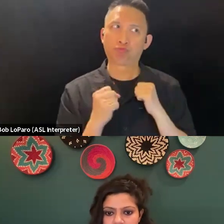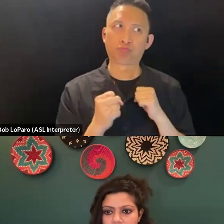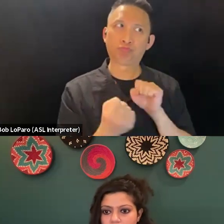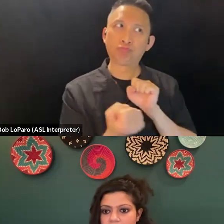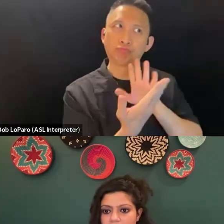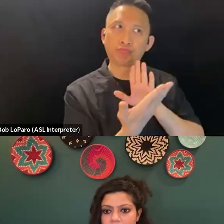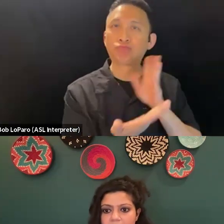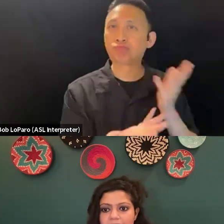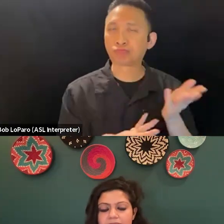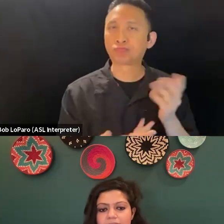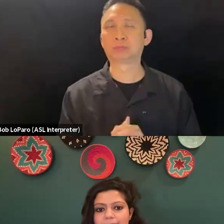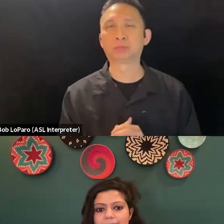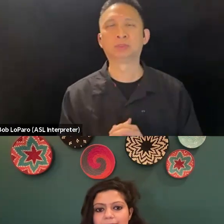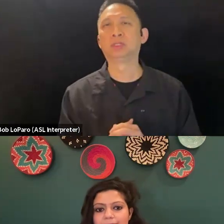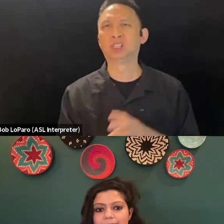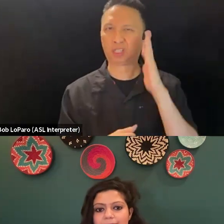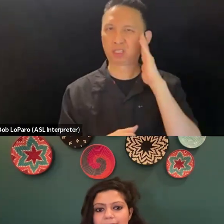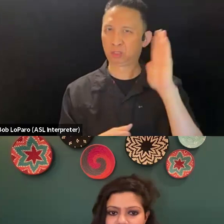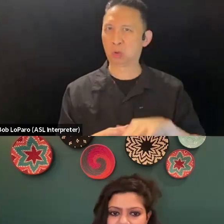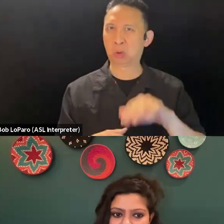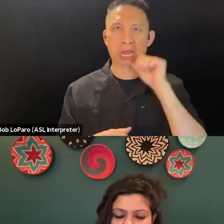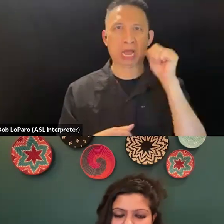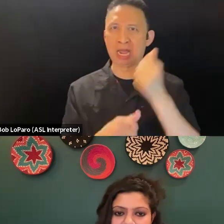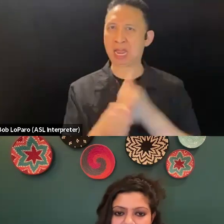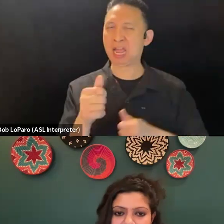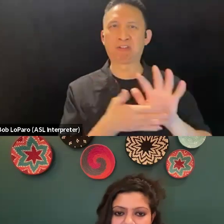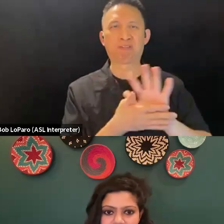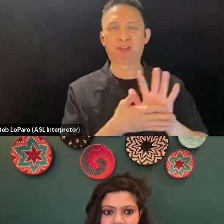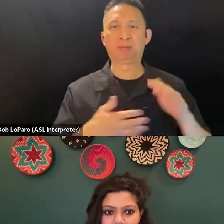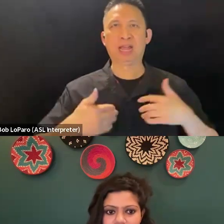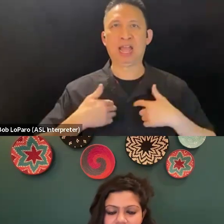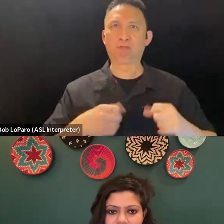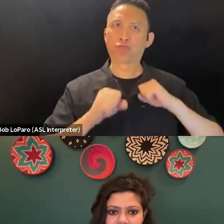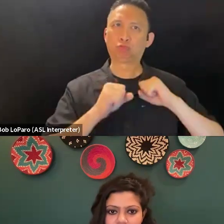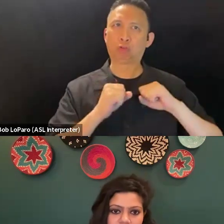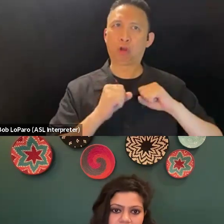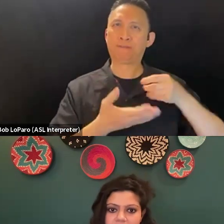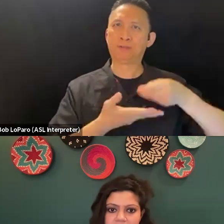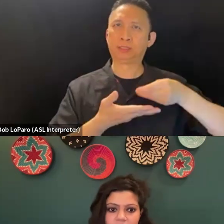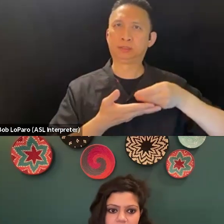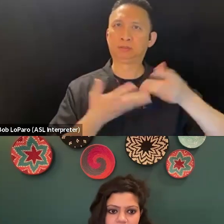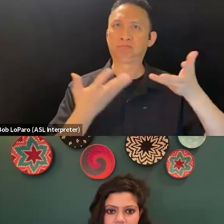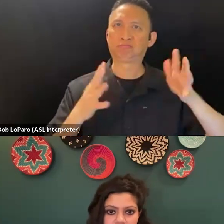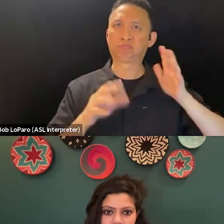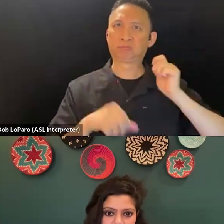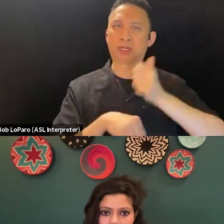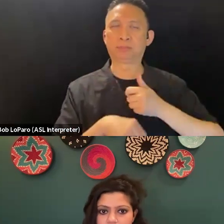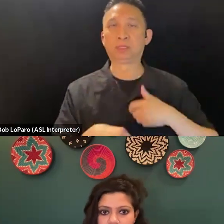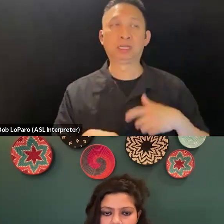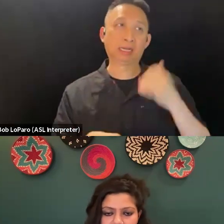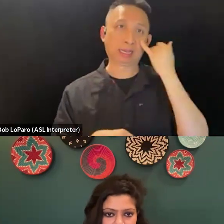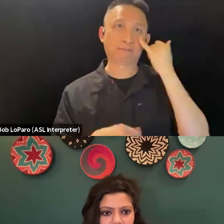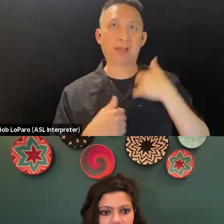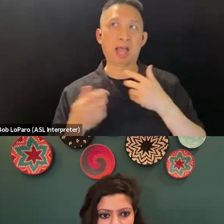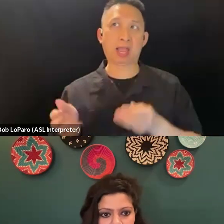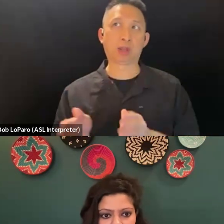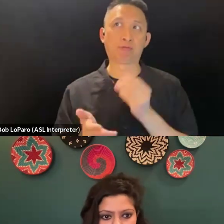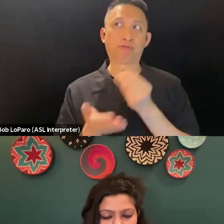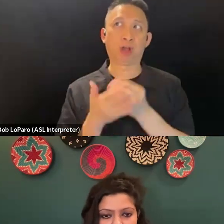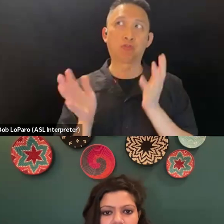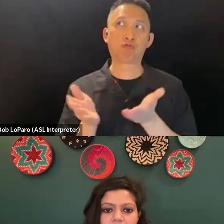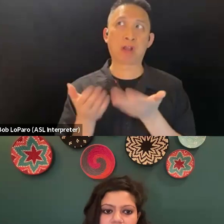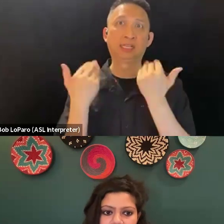this film, I was absolutely certain that me and my producing partner, Aman, we initially wanted to be professional grant